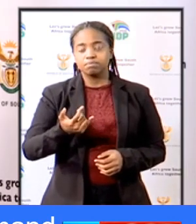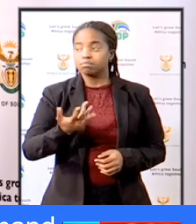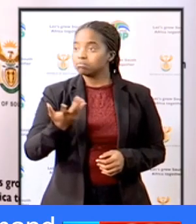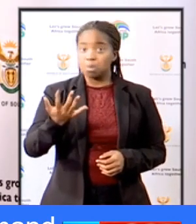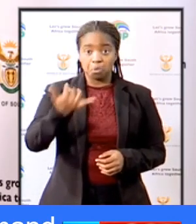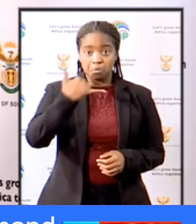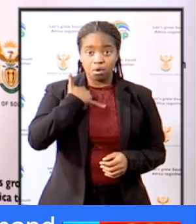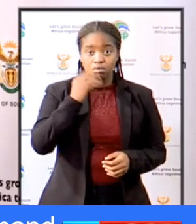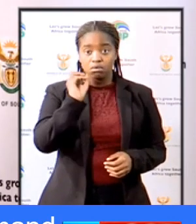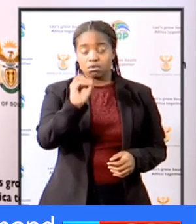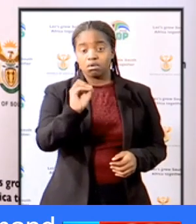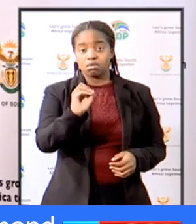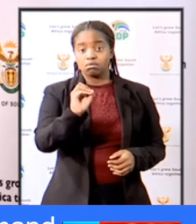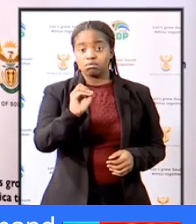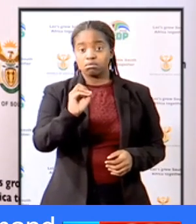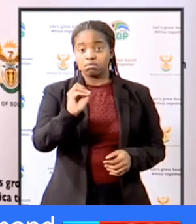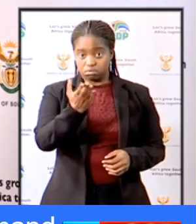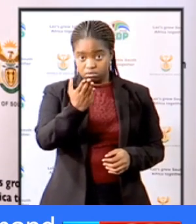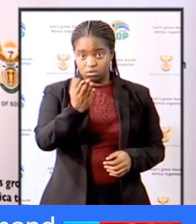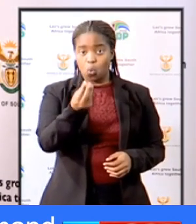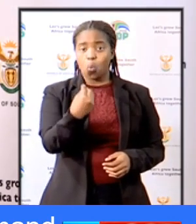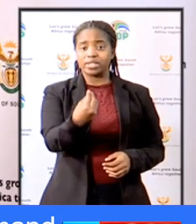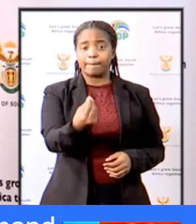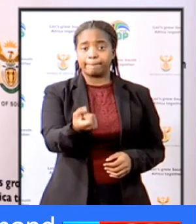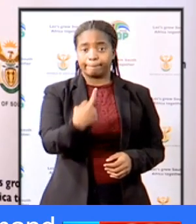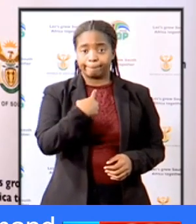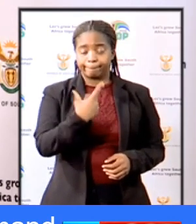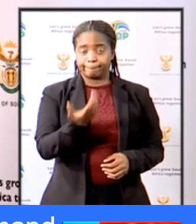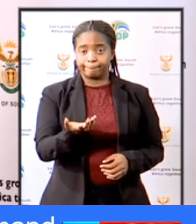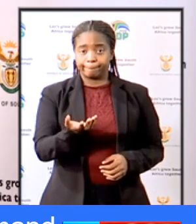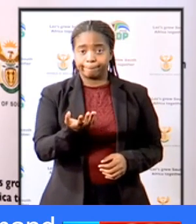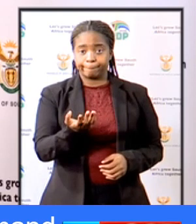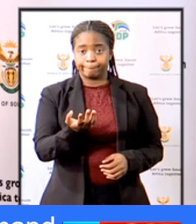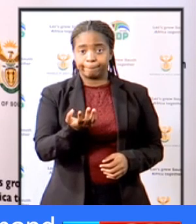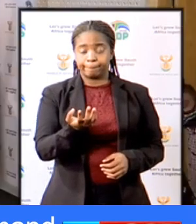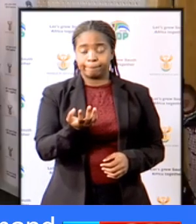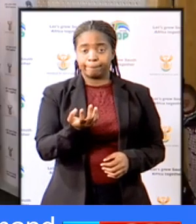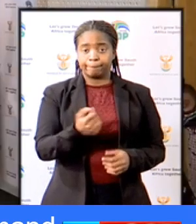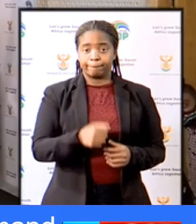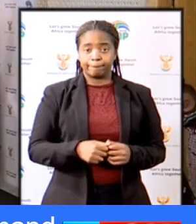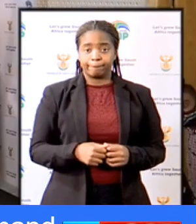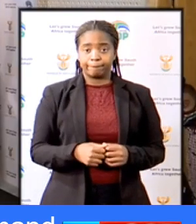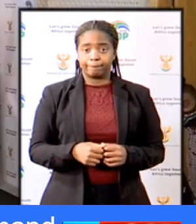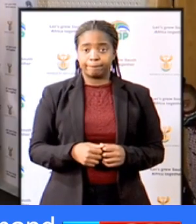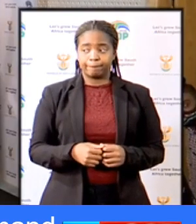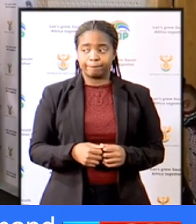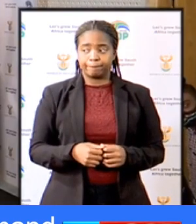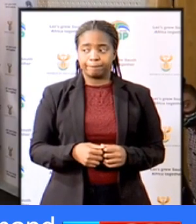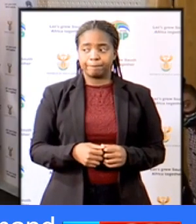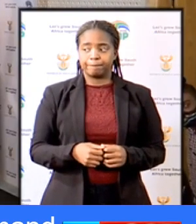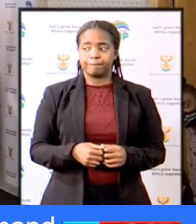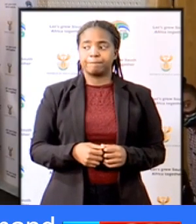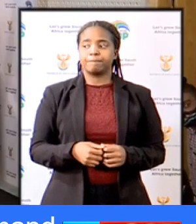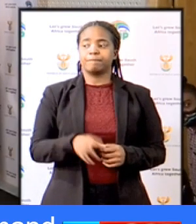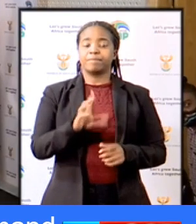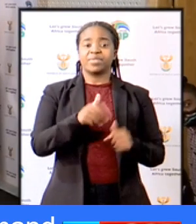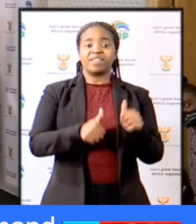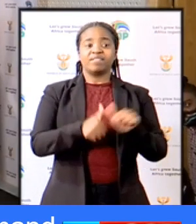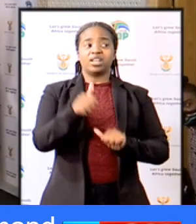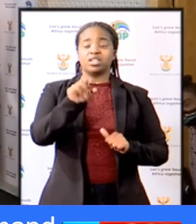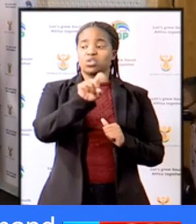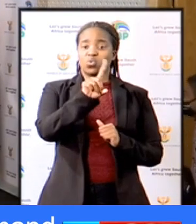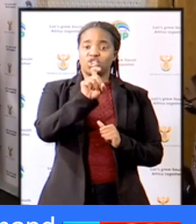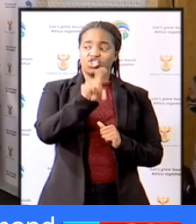Any other person? Okay, Nonceba, from your list. Yes, Minister. The first question is